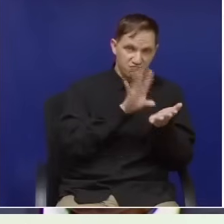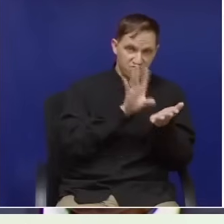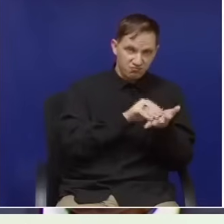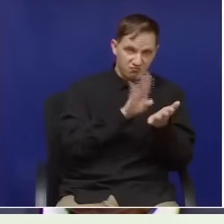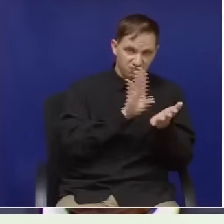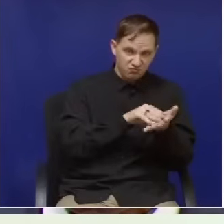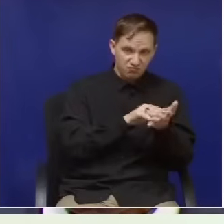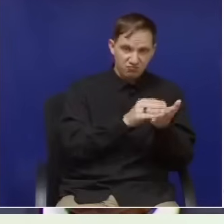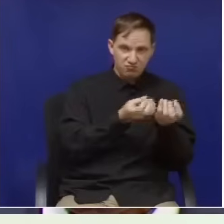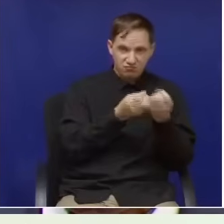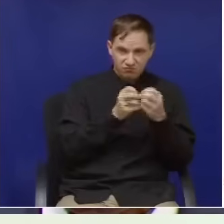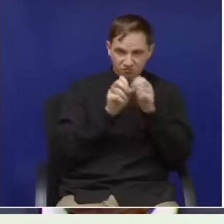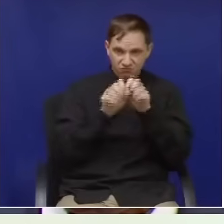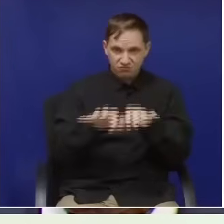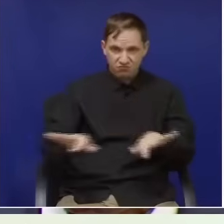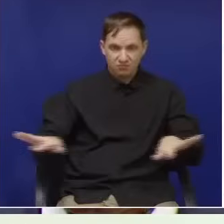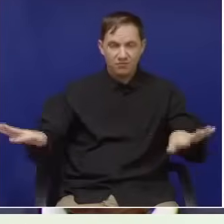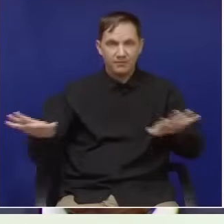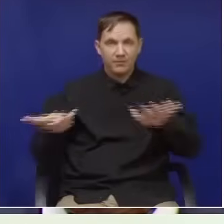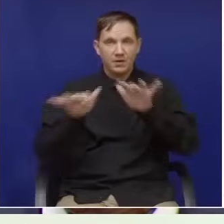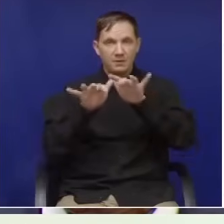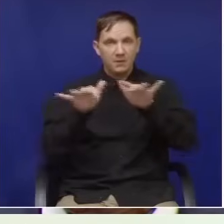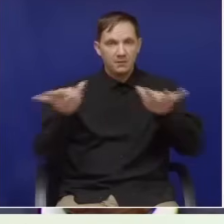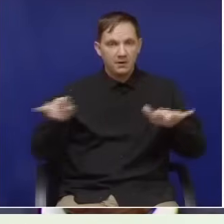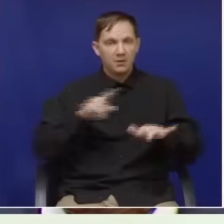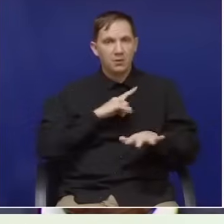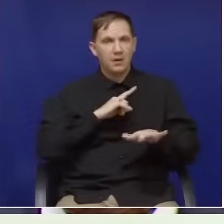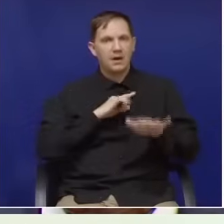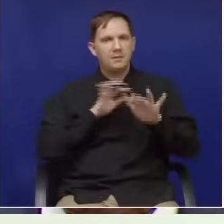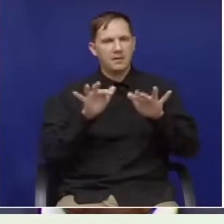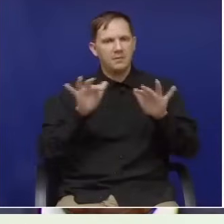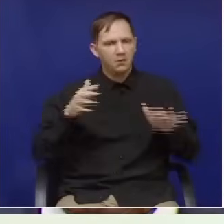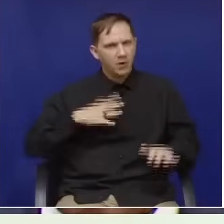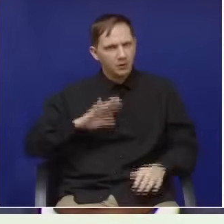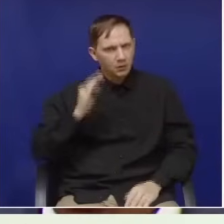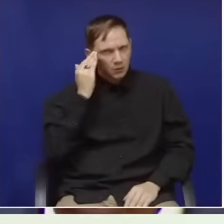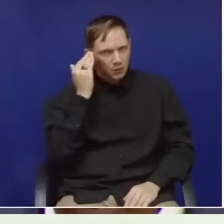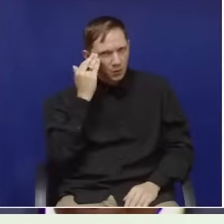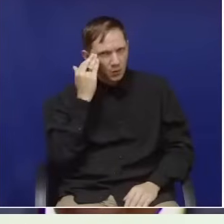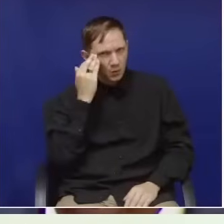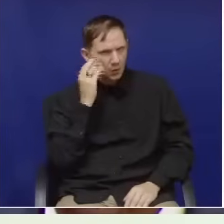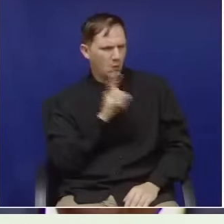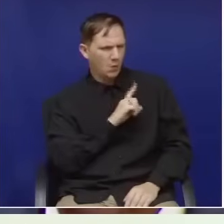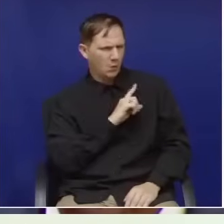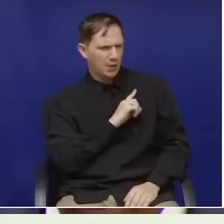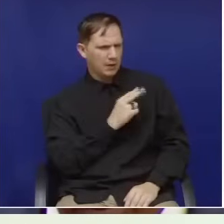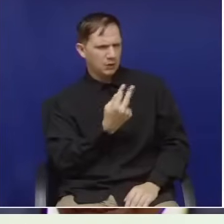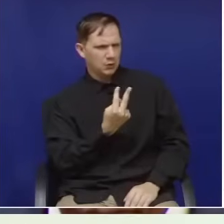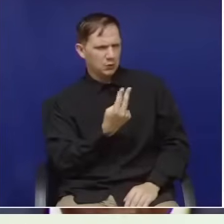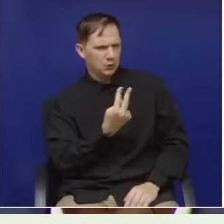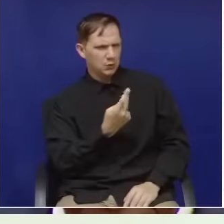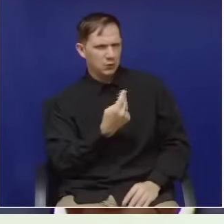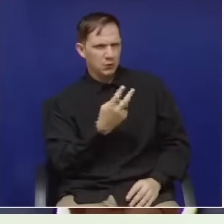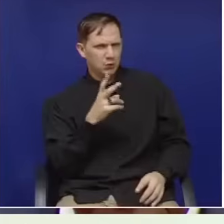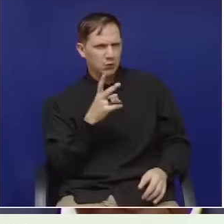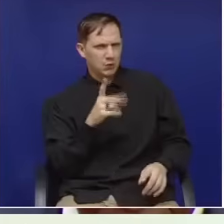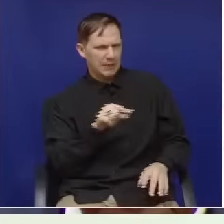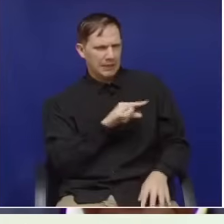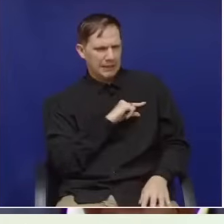Because abantu bafuna ukwazi ukuthi why laba babili bengazange balandele imigudu